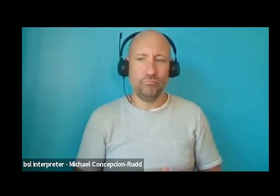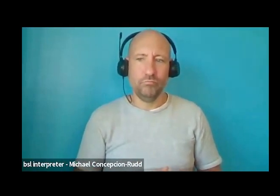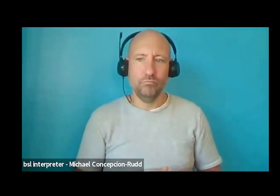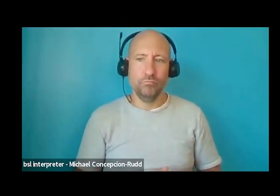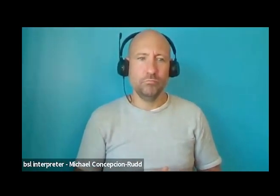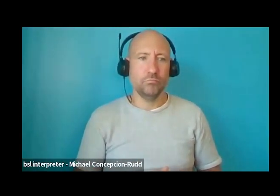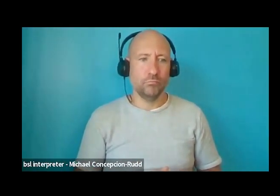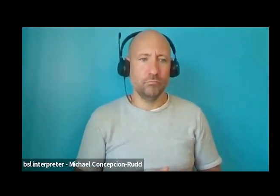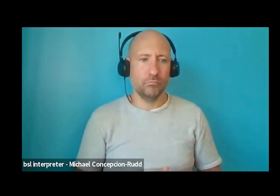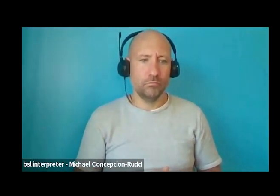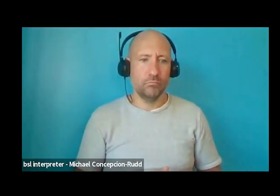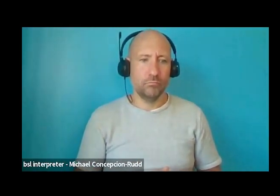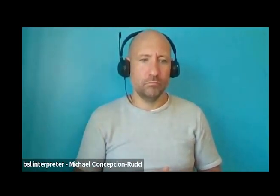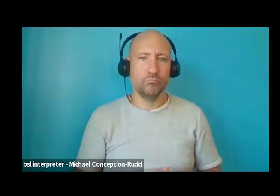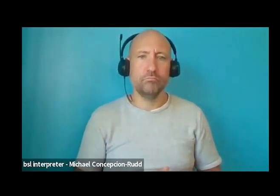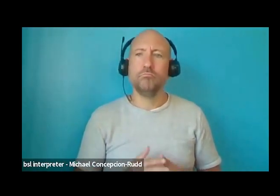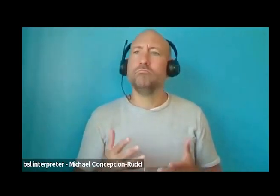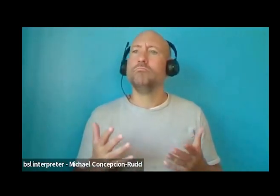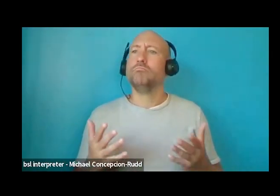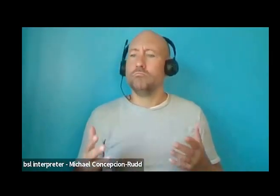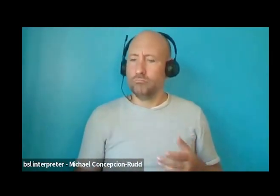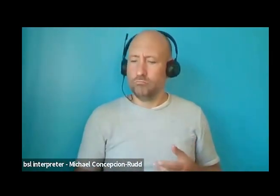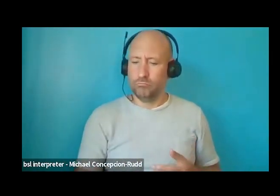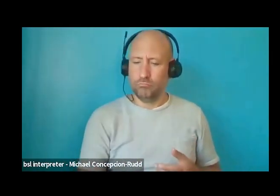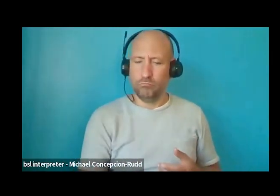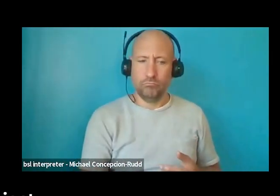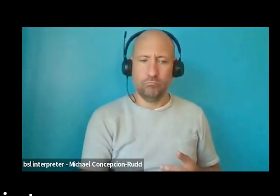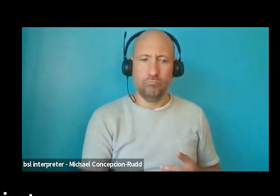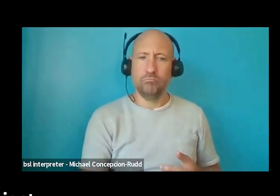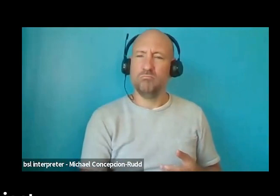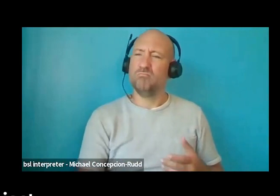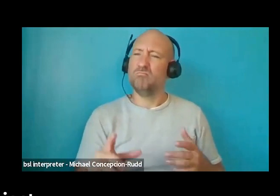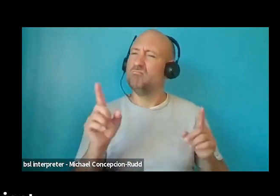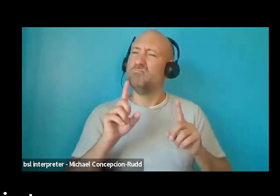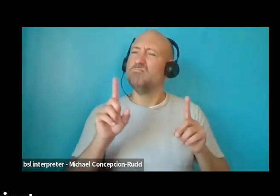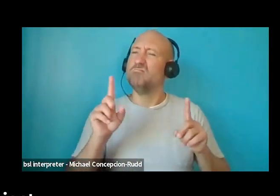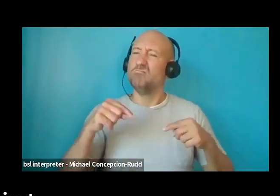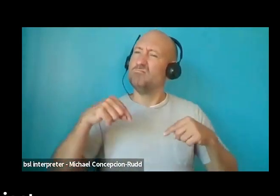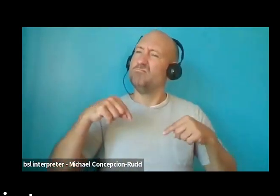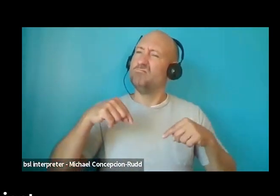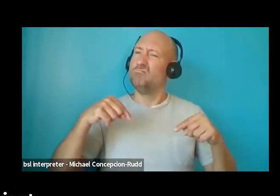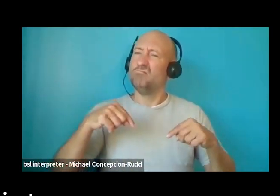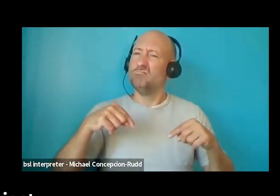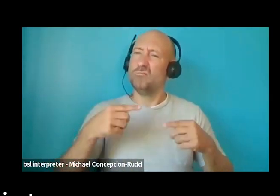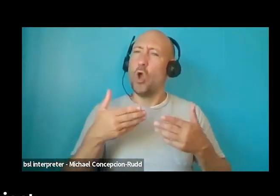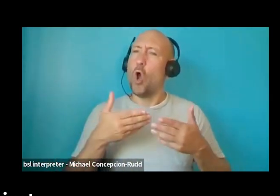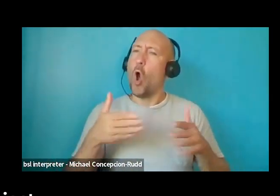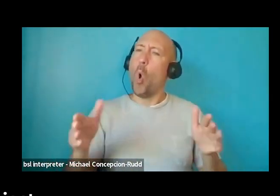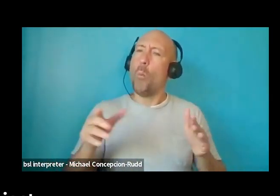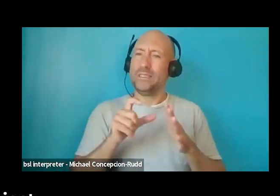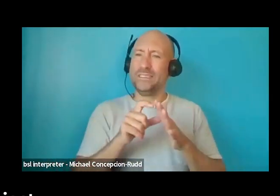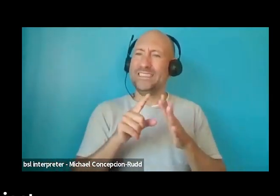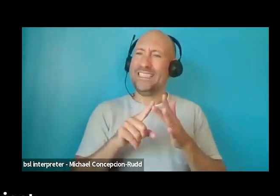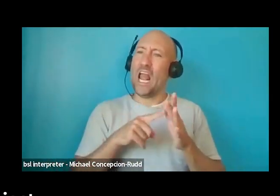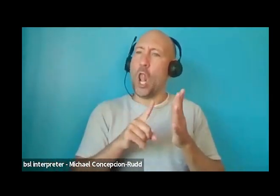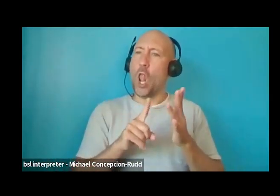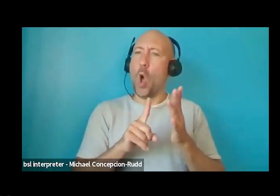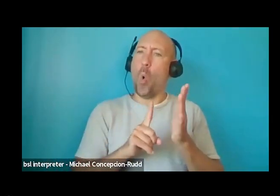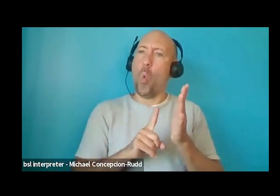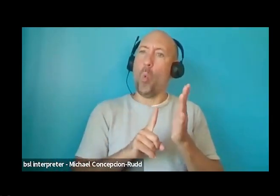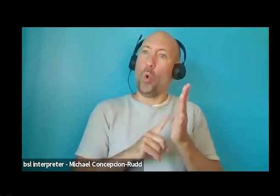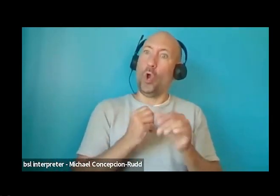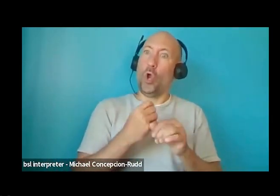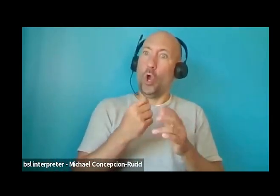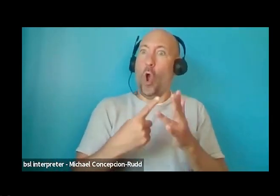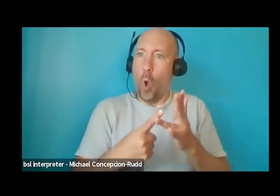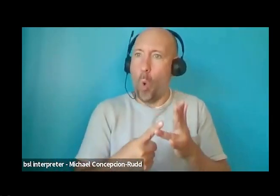I'd like to just start by giving you a little bit of a context about Open Dialogo as a whole project.